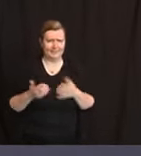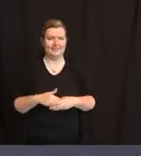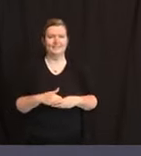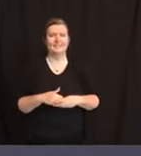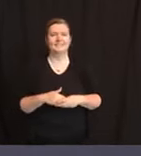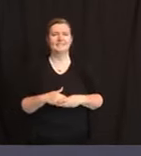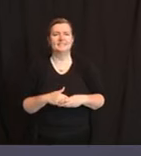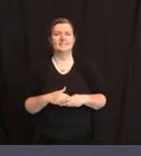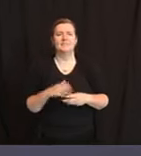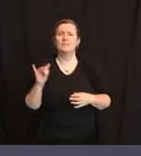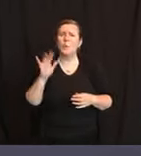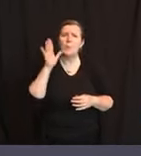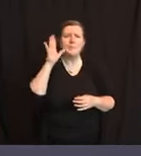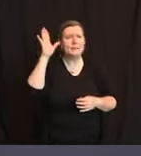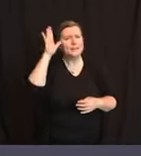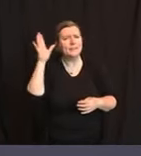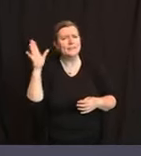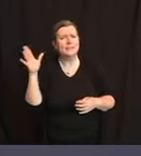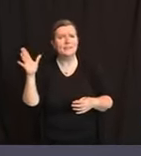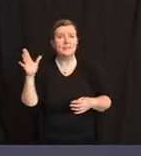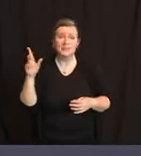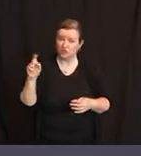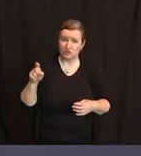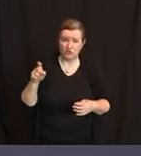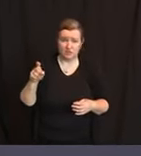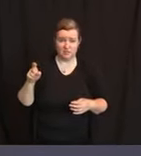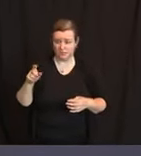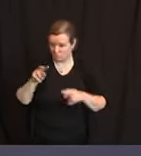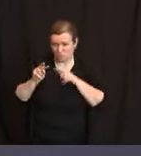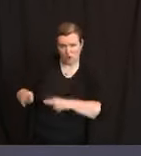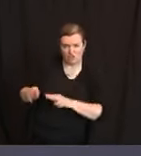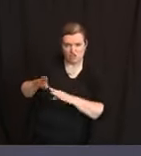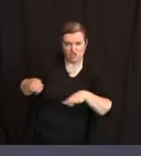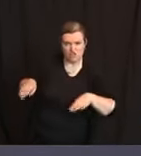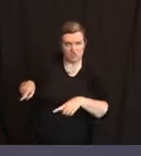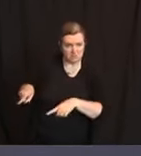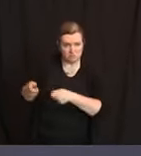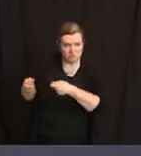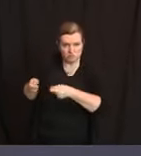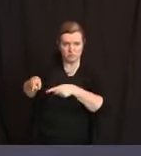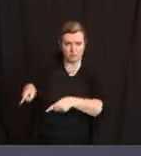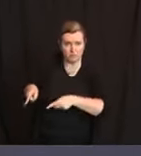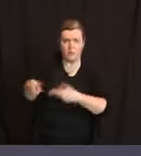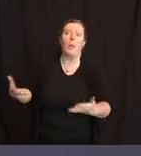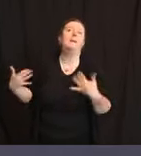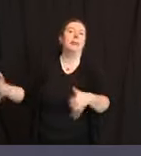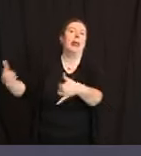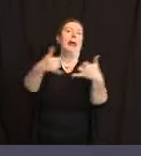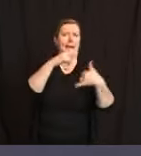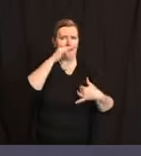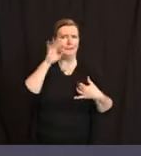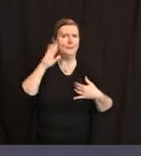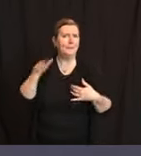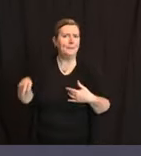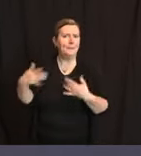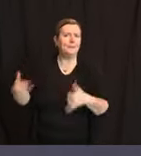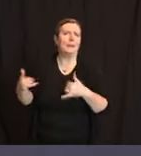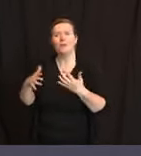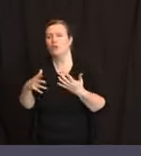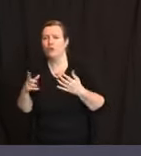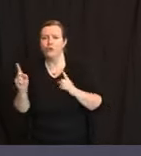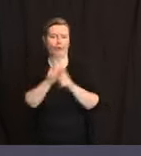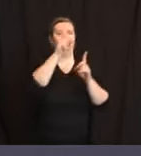Parents, should they be encouraged to watch their kids? It's hard. Kids are going to be playing. They're going to be running around. There's going to be roughhousing. Kids are